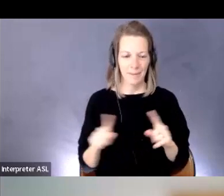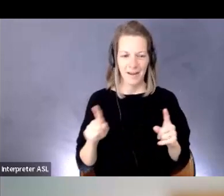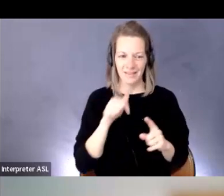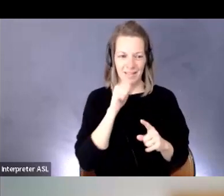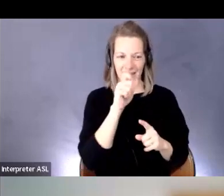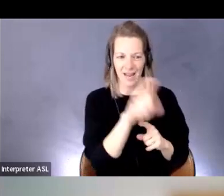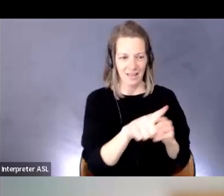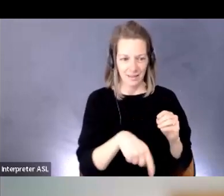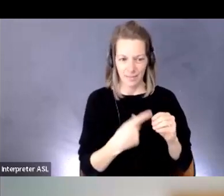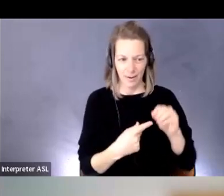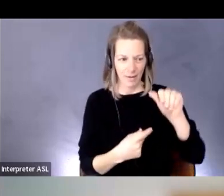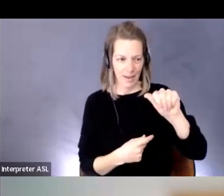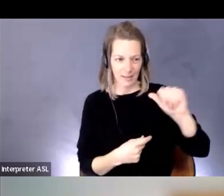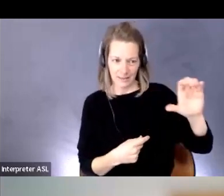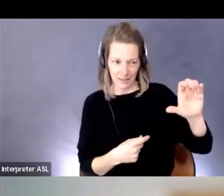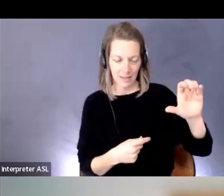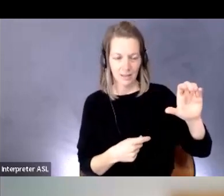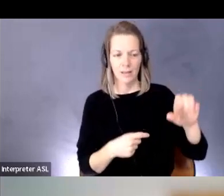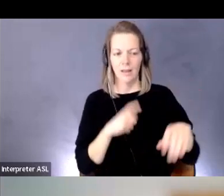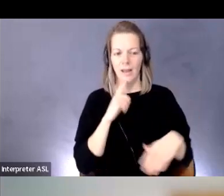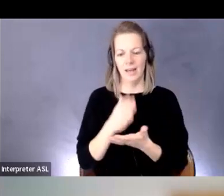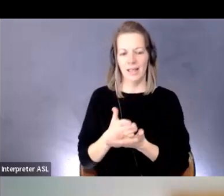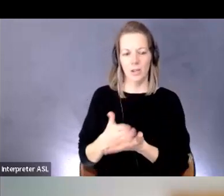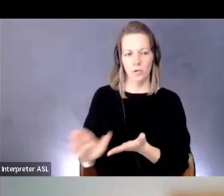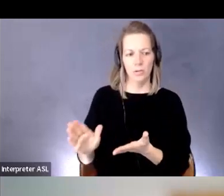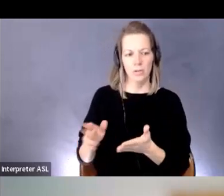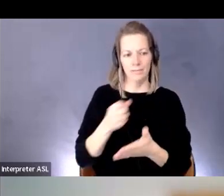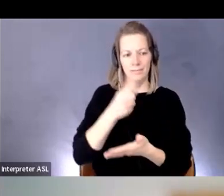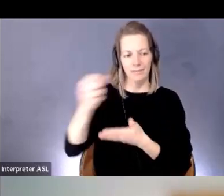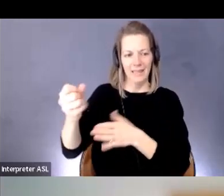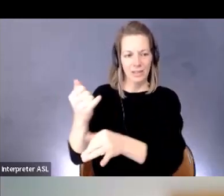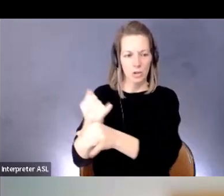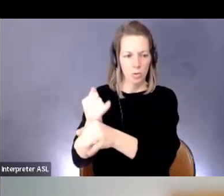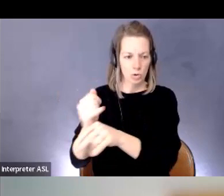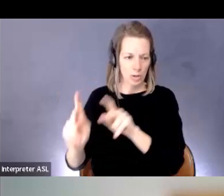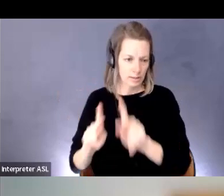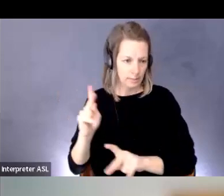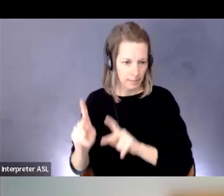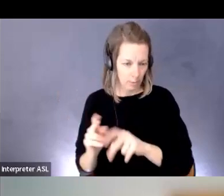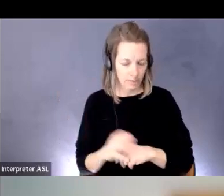about AAC access, and excluded institutionalized people.